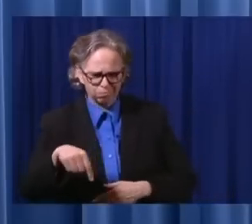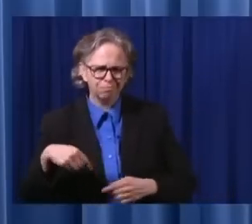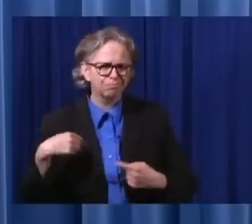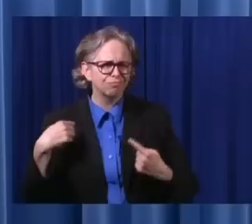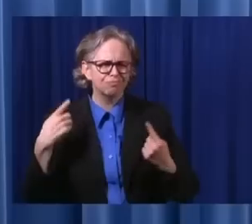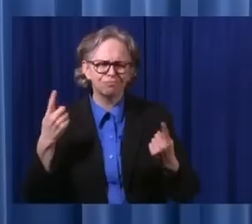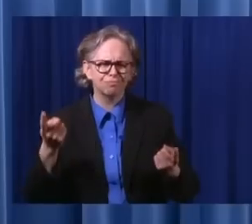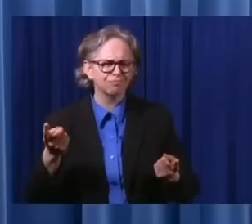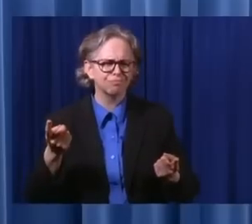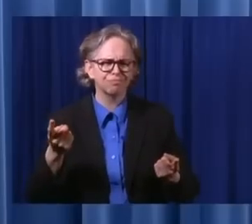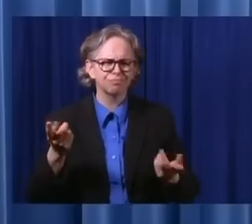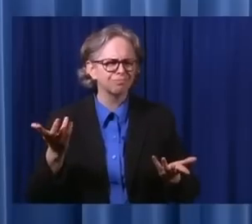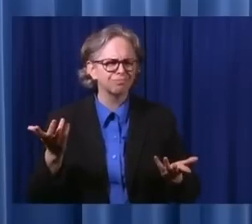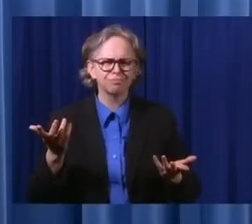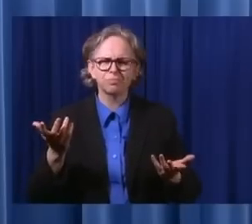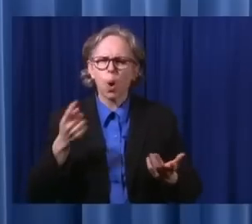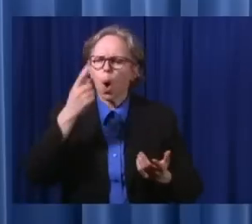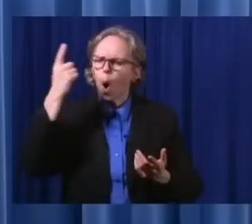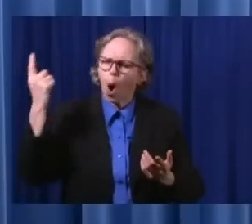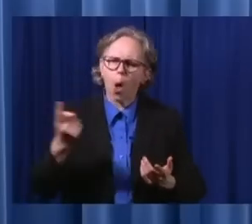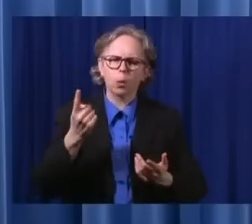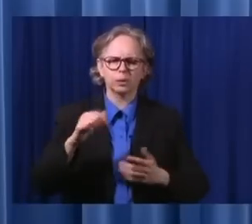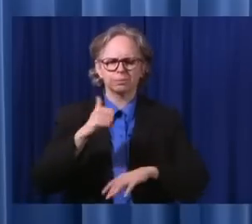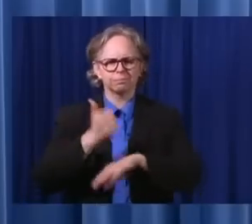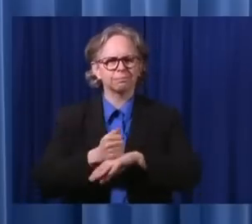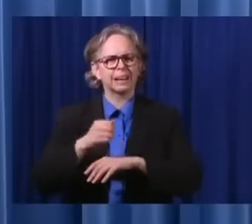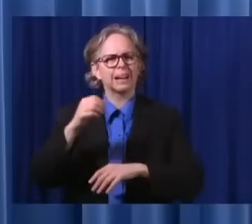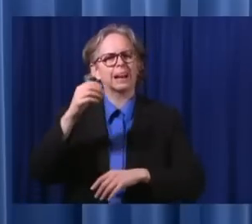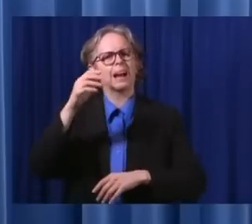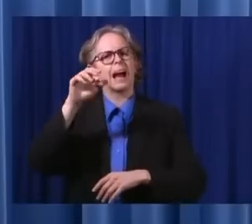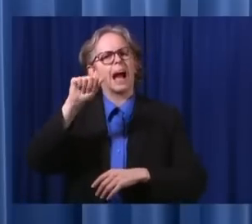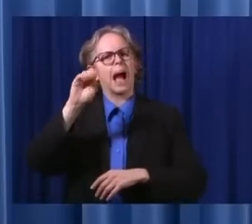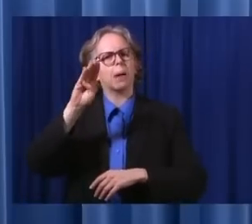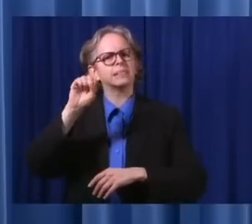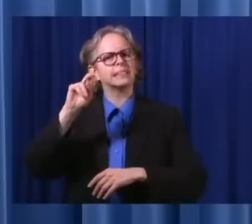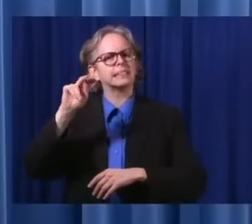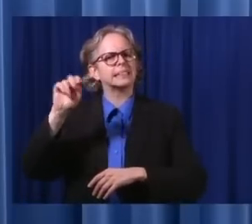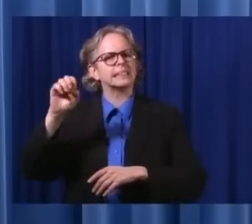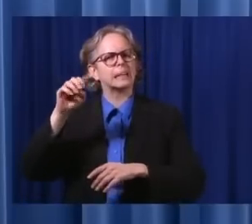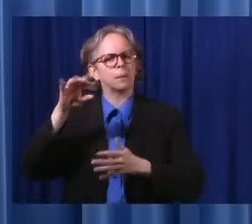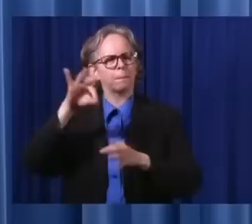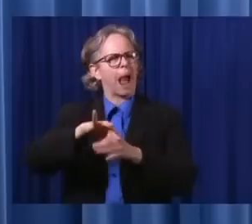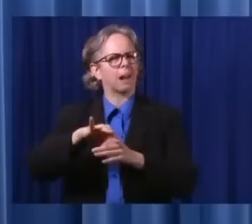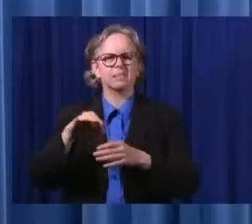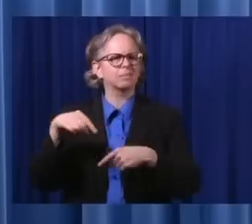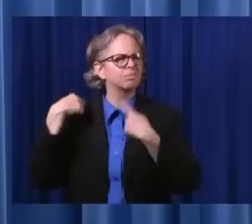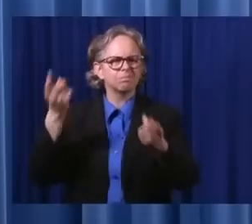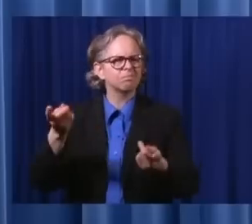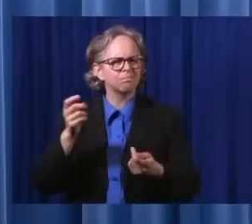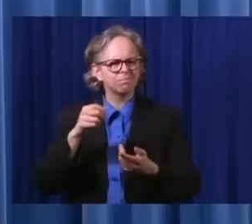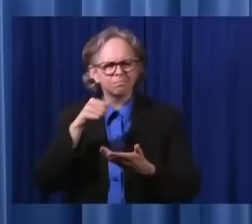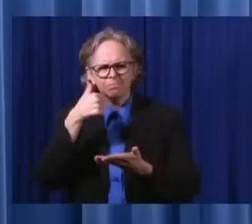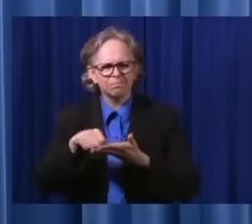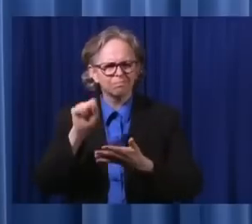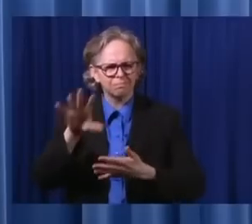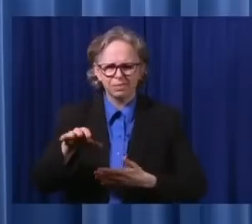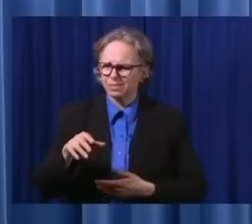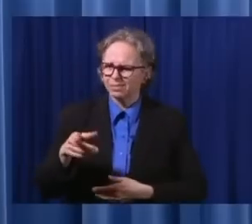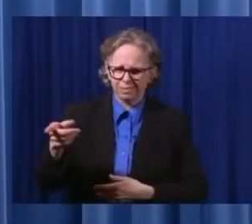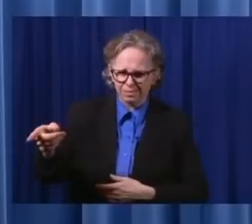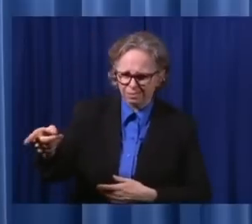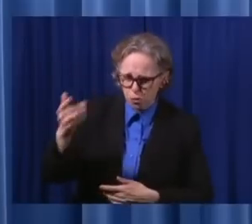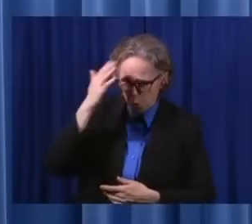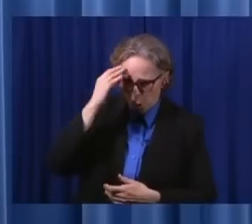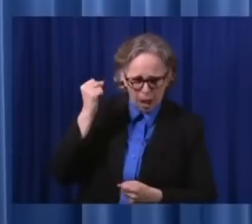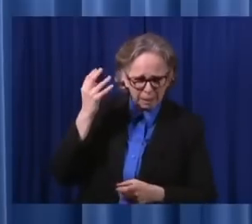ballots by mail. And so Ohio's done that. John can tell me how many years. I'm not sure how many years, but a long